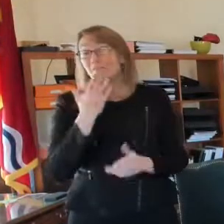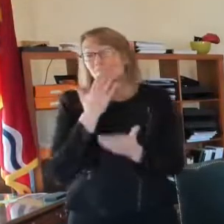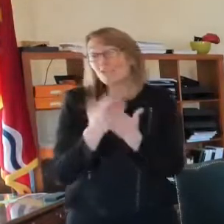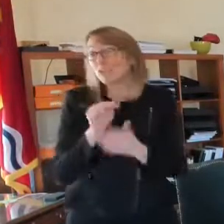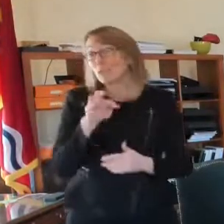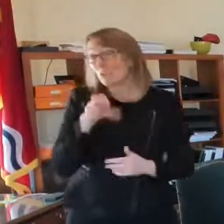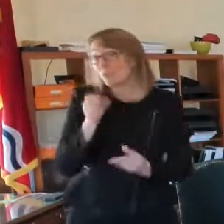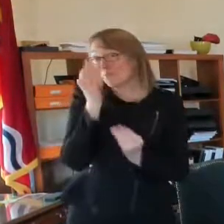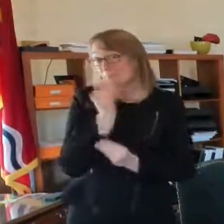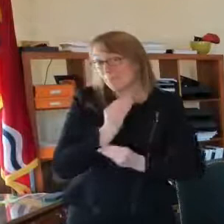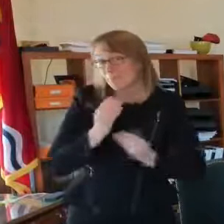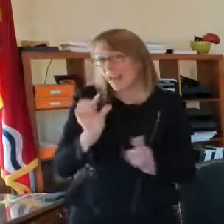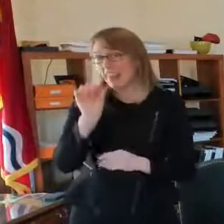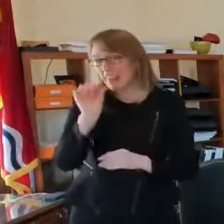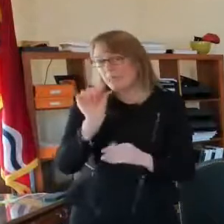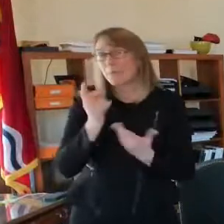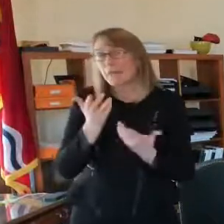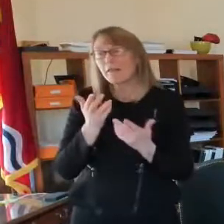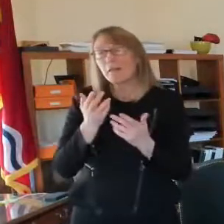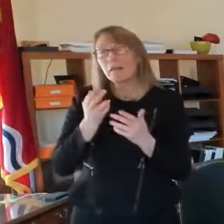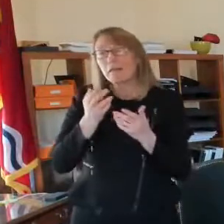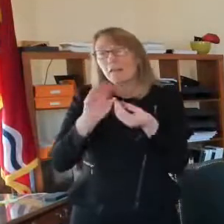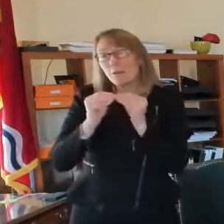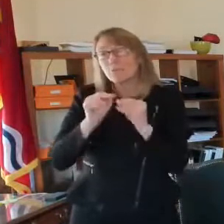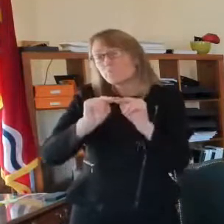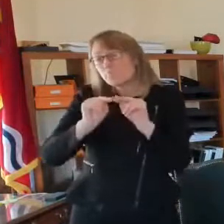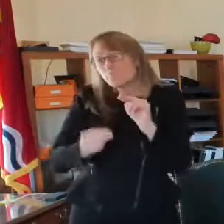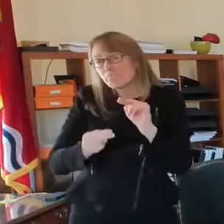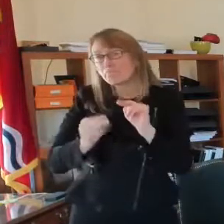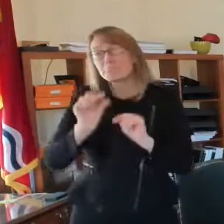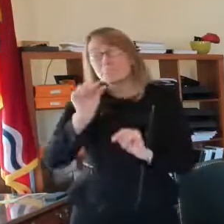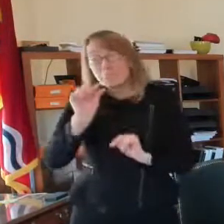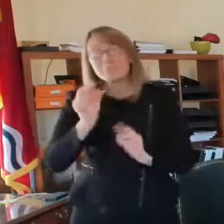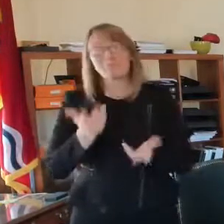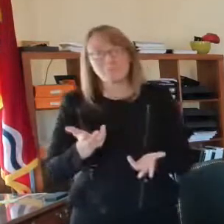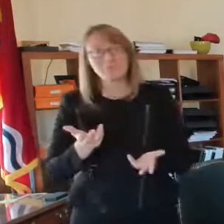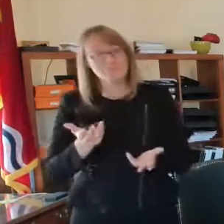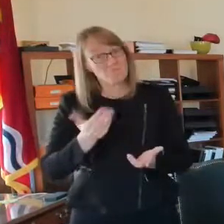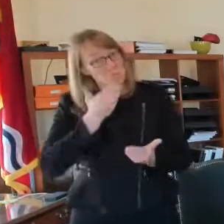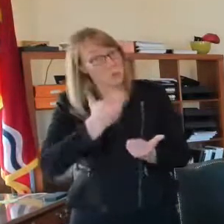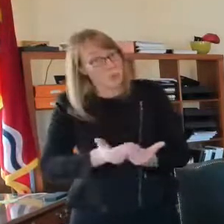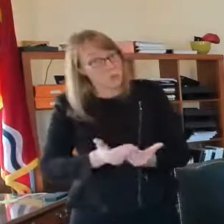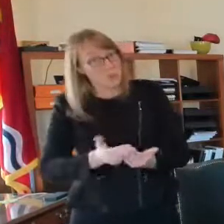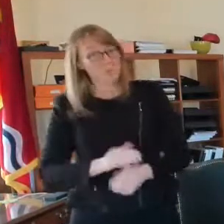better. But as a precautionary,